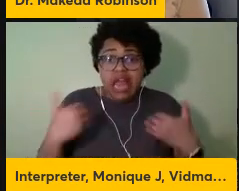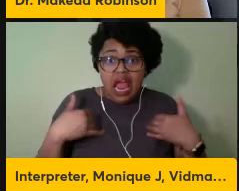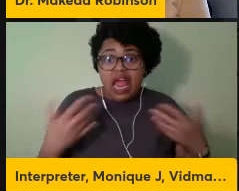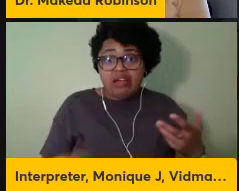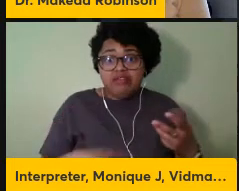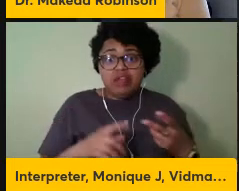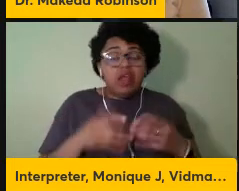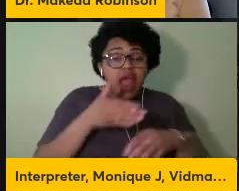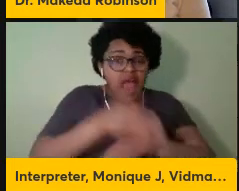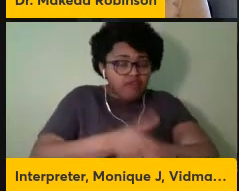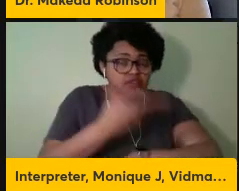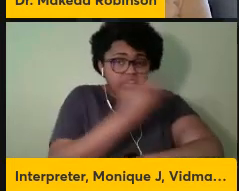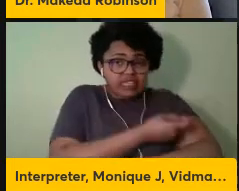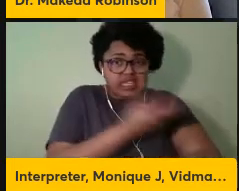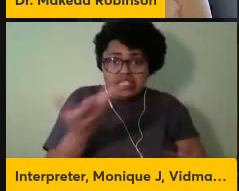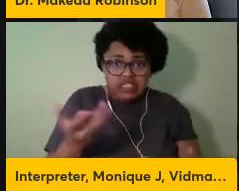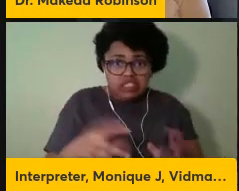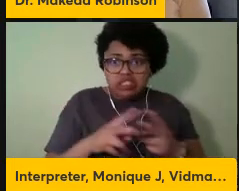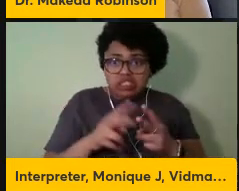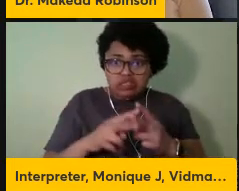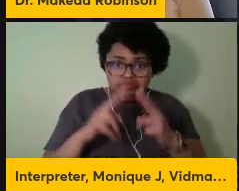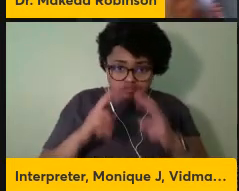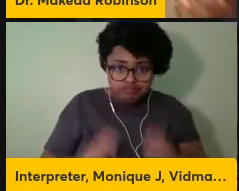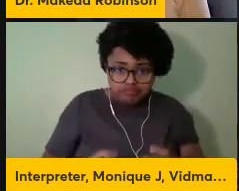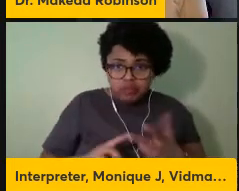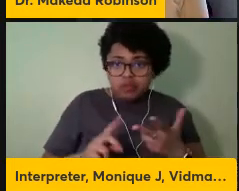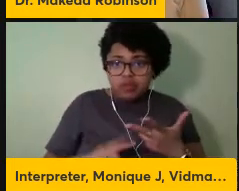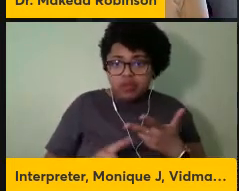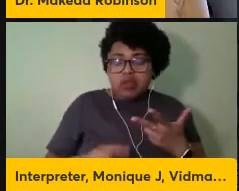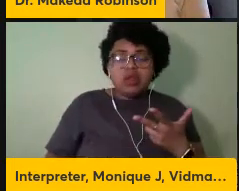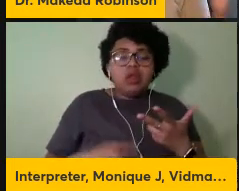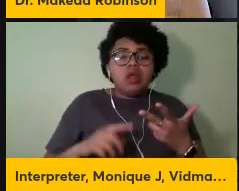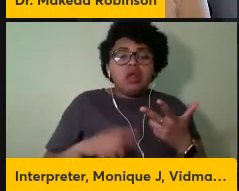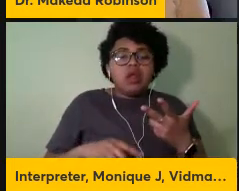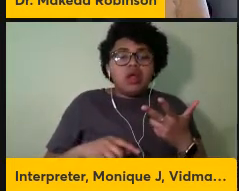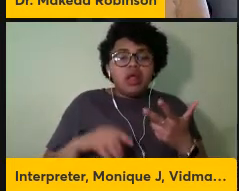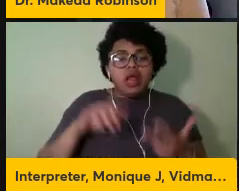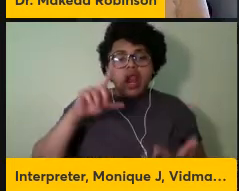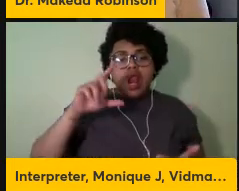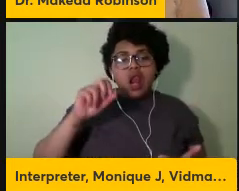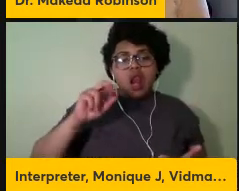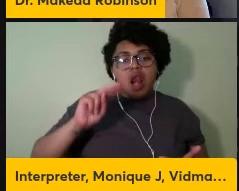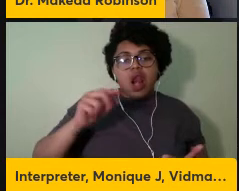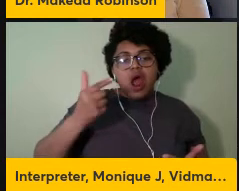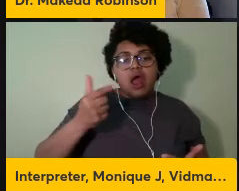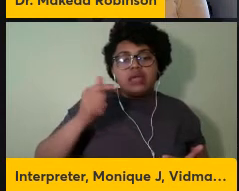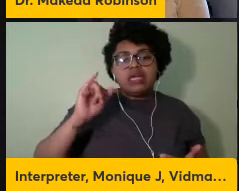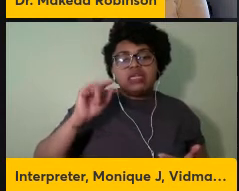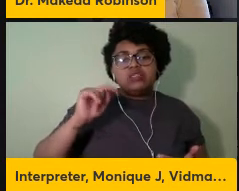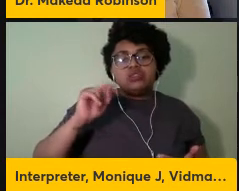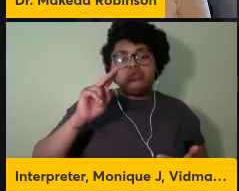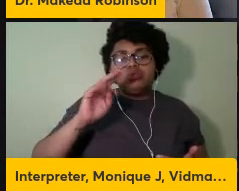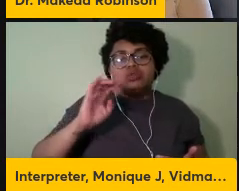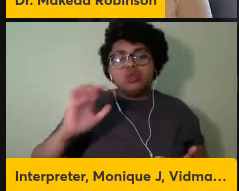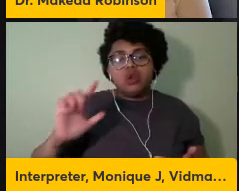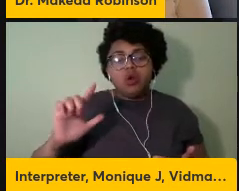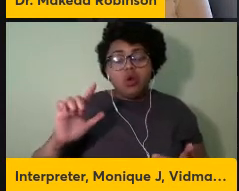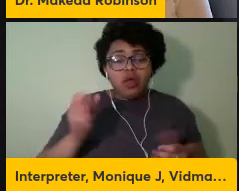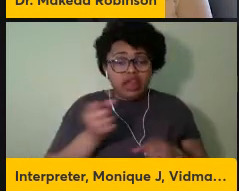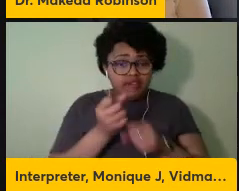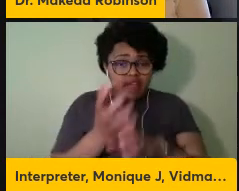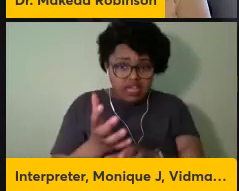diagnosis after vaccination. We can look at longitudinal effects because we are obtaining these blood samples